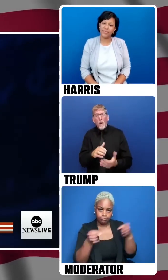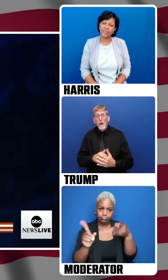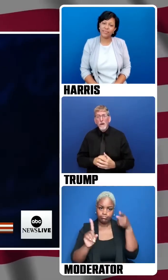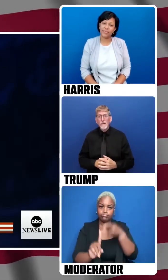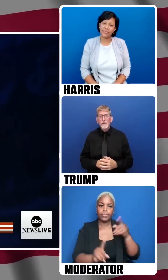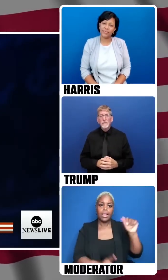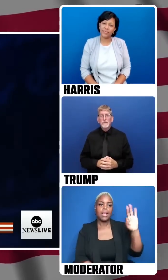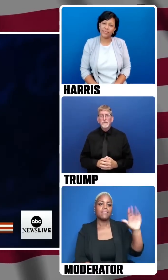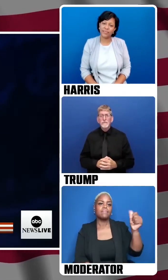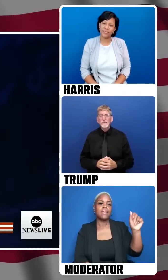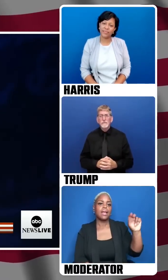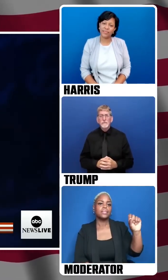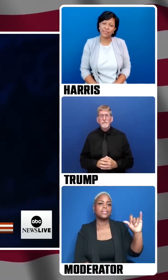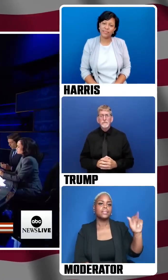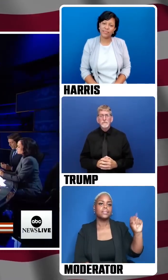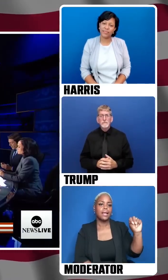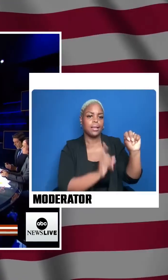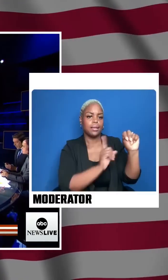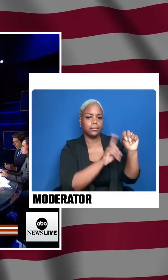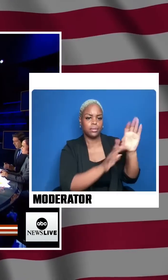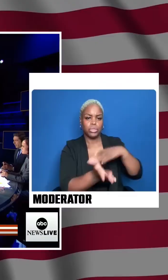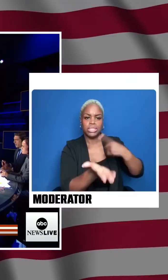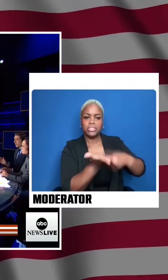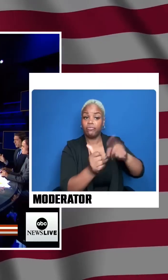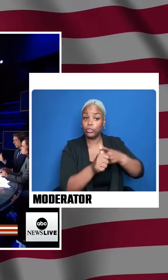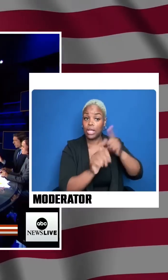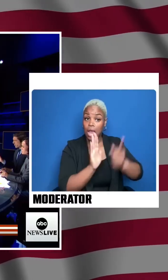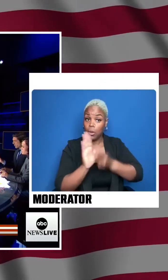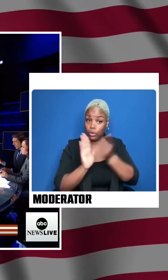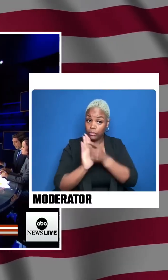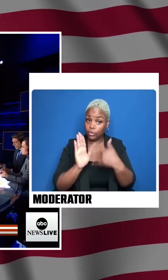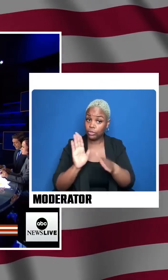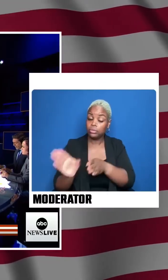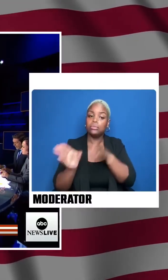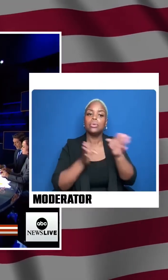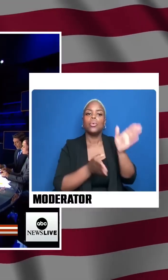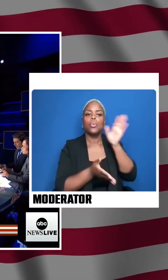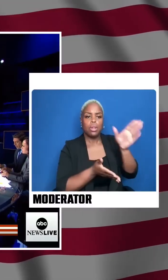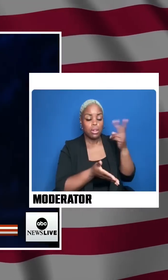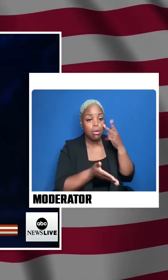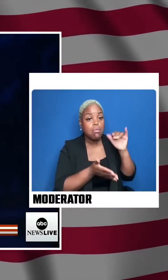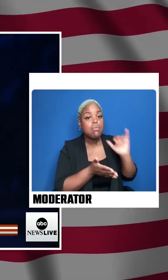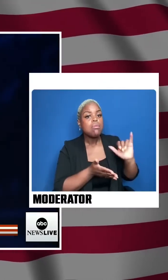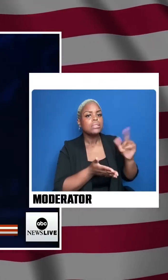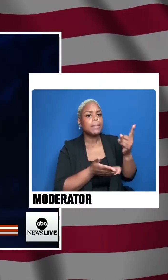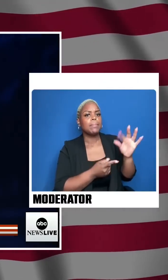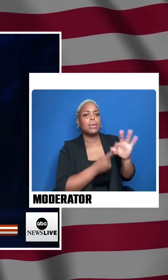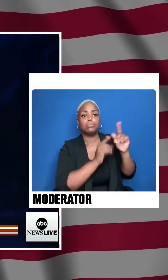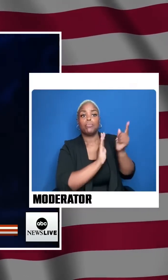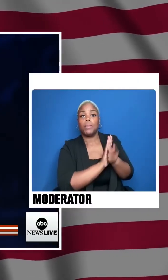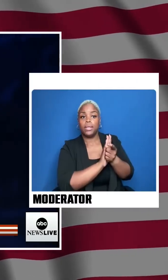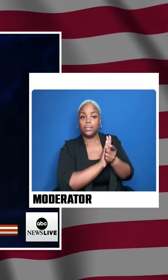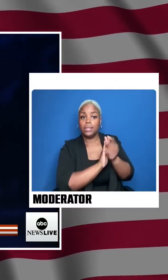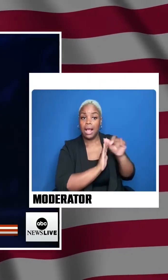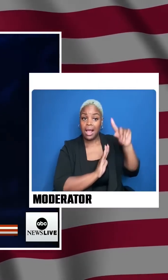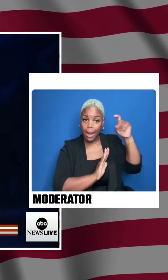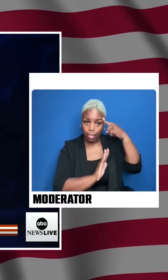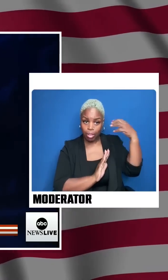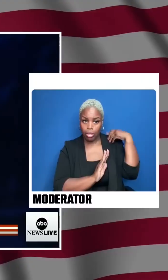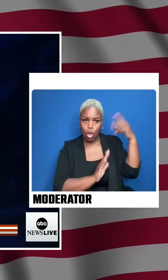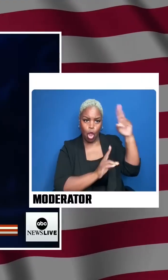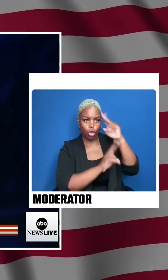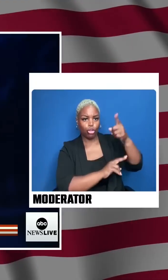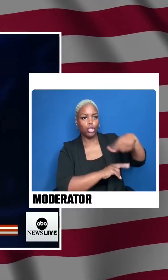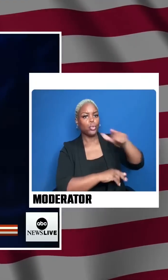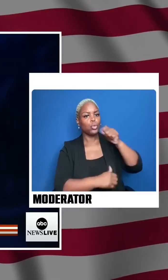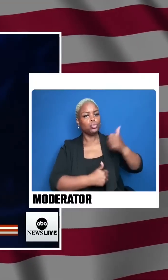of the debate, and we witnessed a poignant moment today on Capitol Hill, honoring the soldiers who died in the chaotic withdrawal from Afghanistan. I do want to ask the Vice